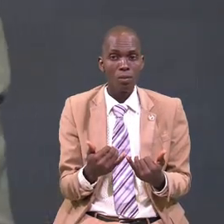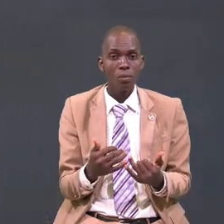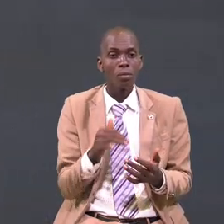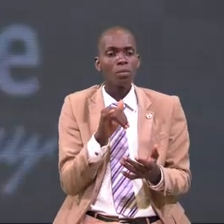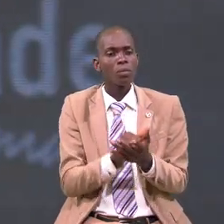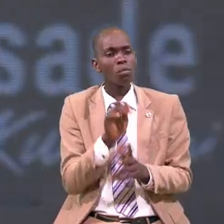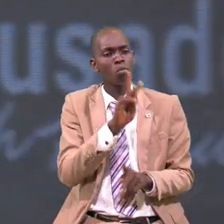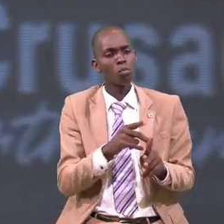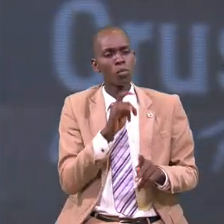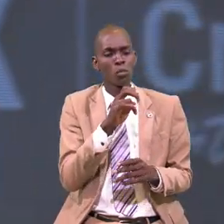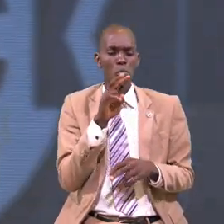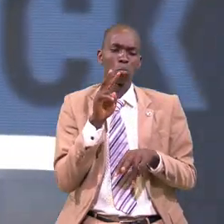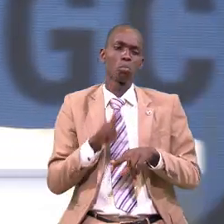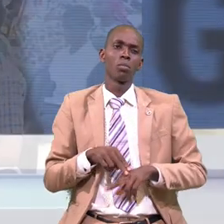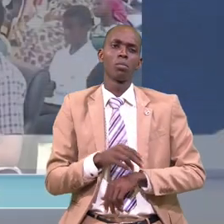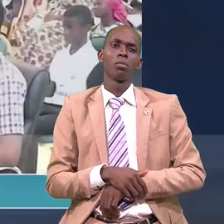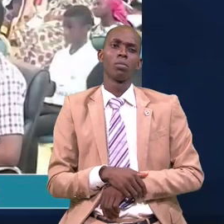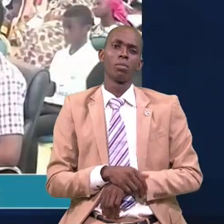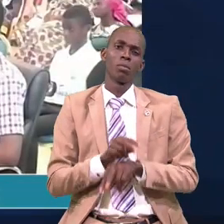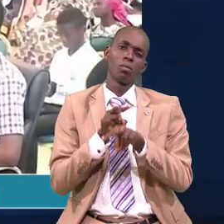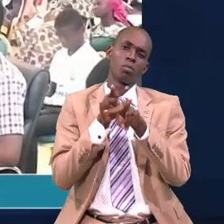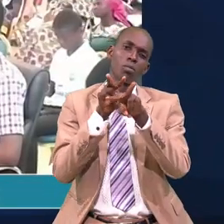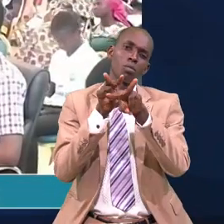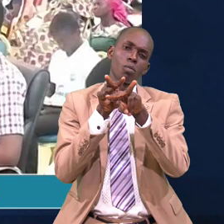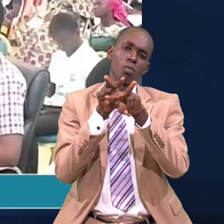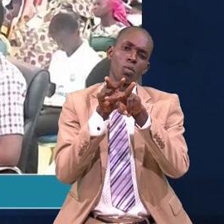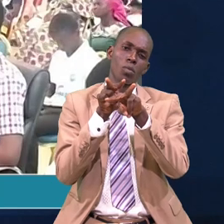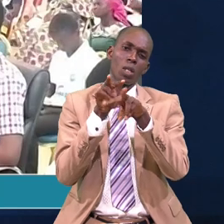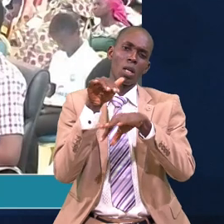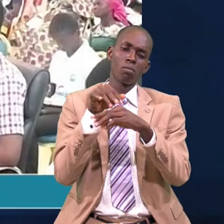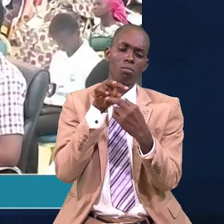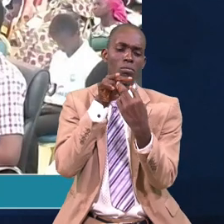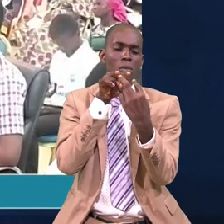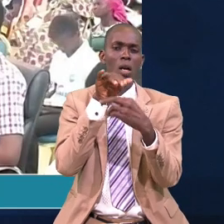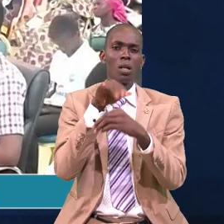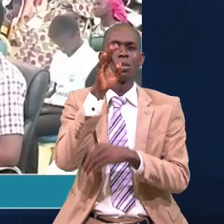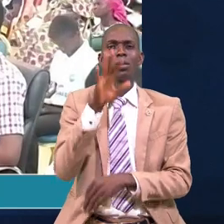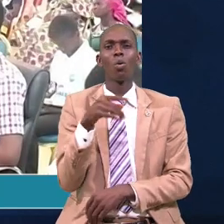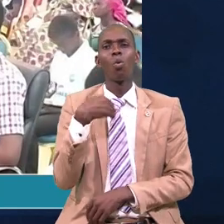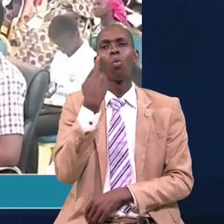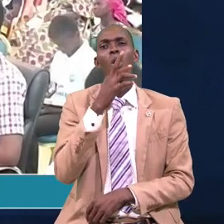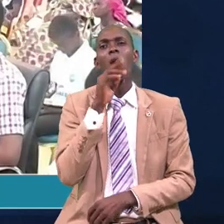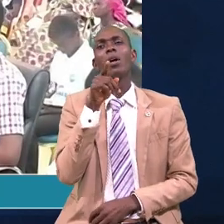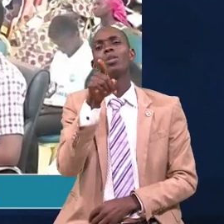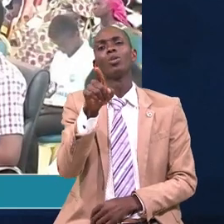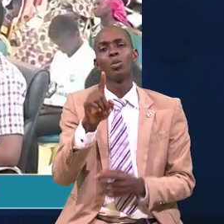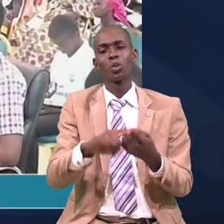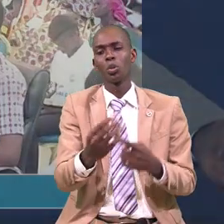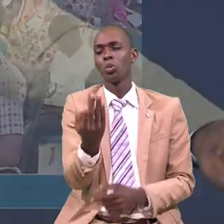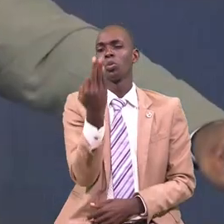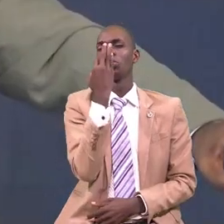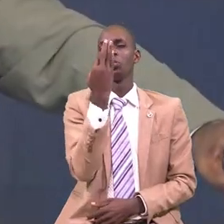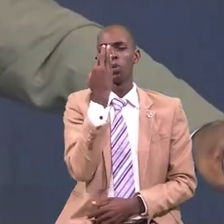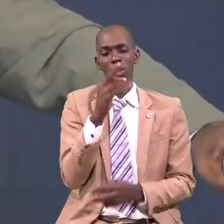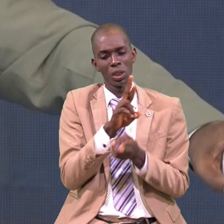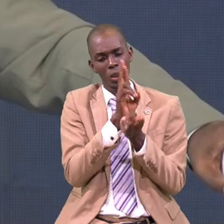hear, they look at the preacher, say, who are you to talk of repentance in our presence? And